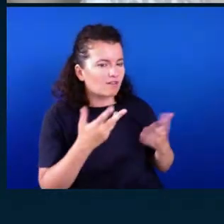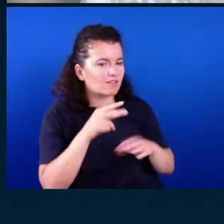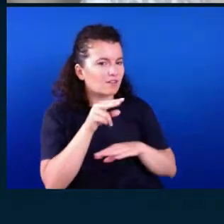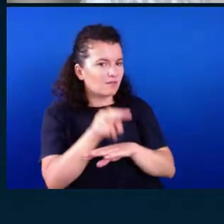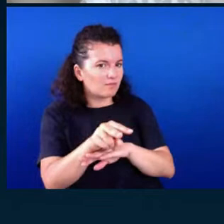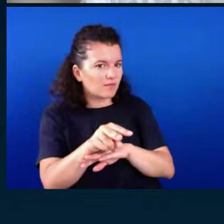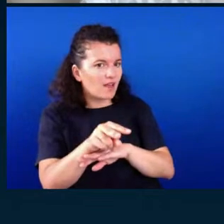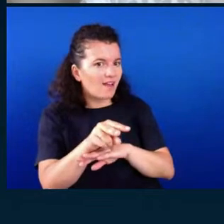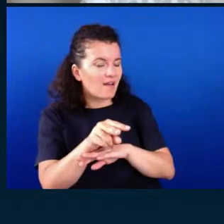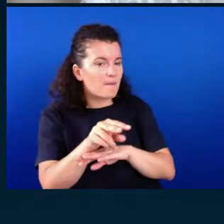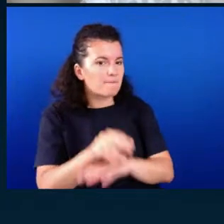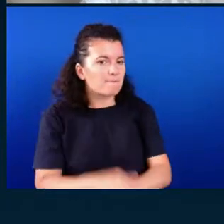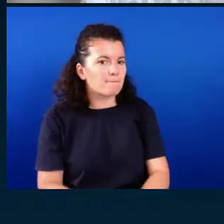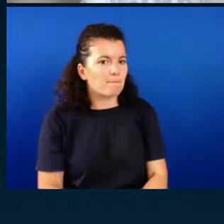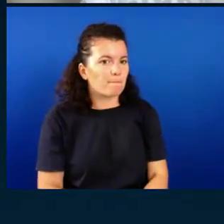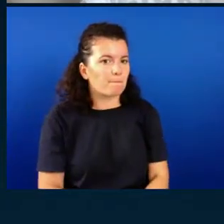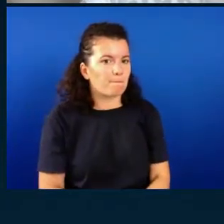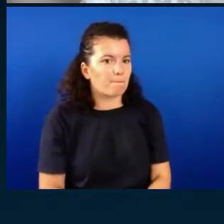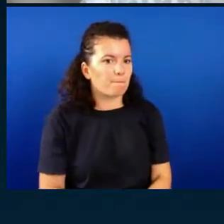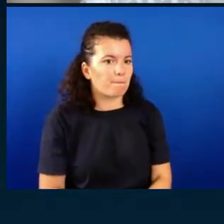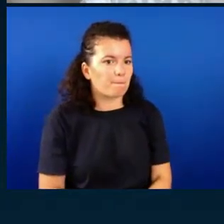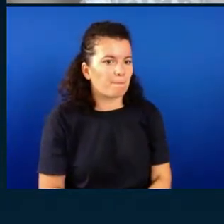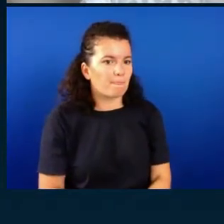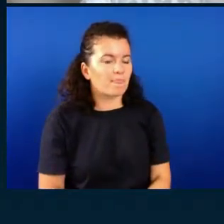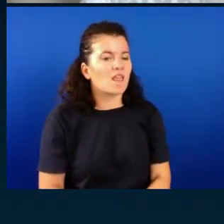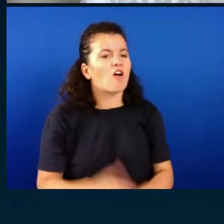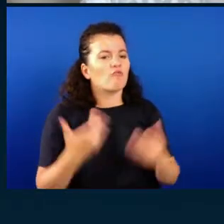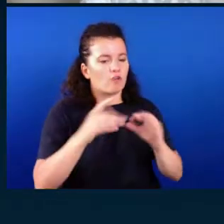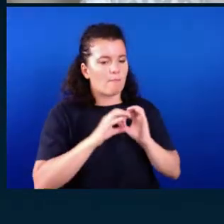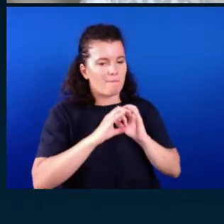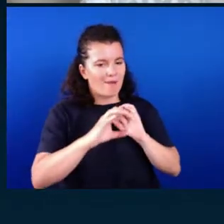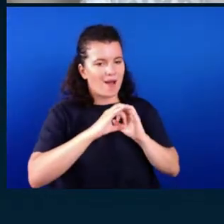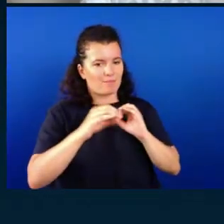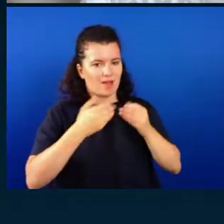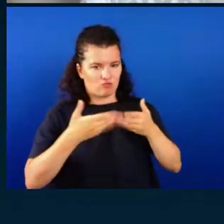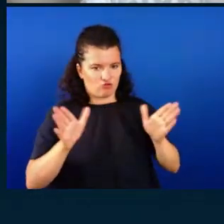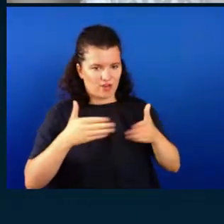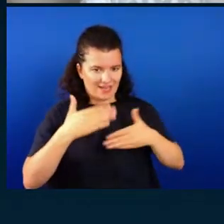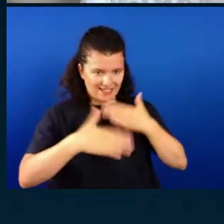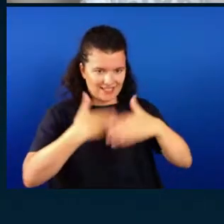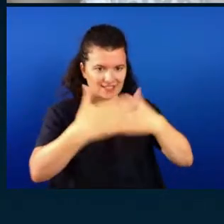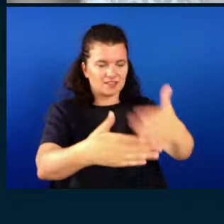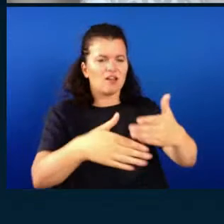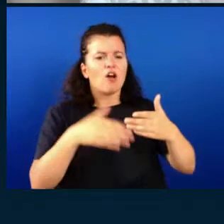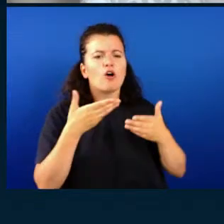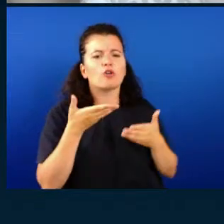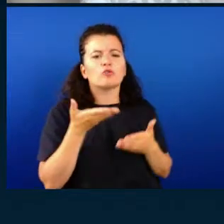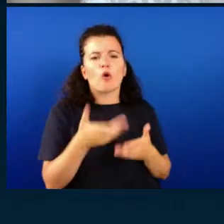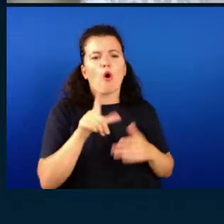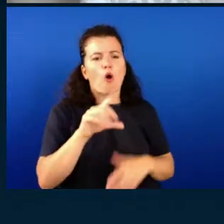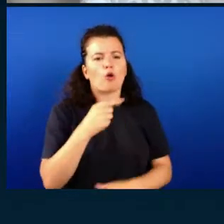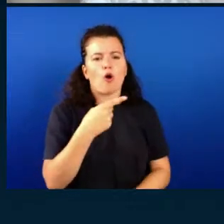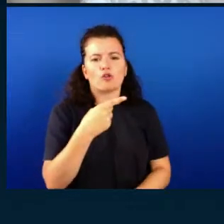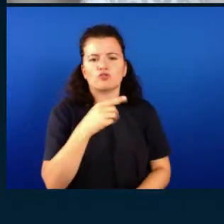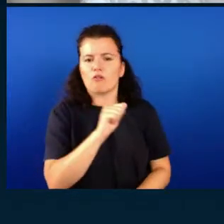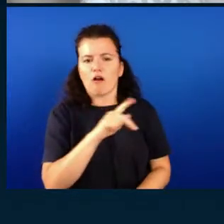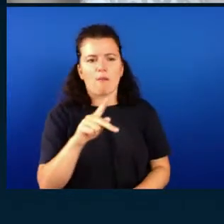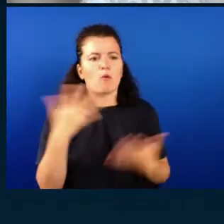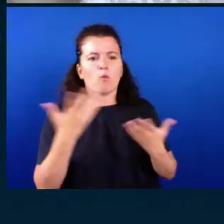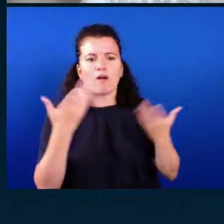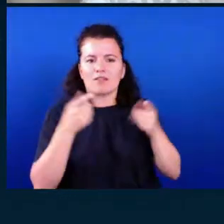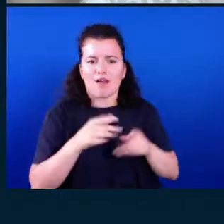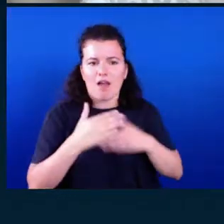logic app deployment from the release pipeline. So I have monitoring DevOps extension,